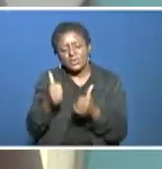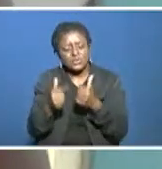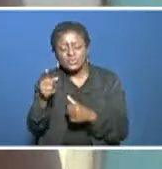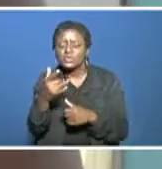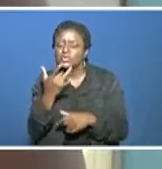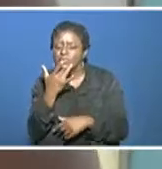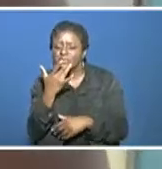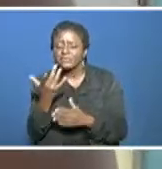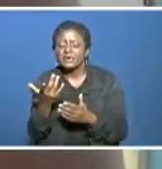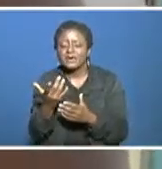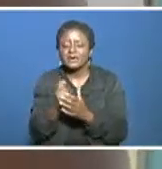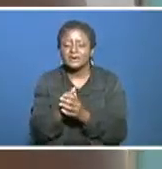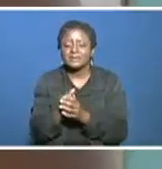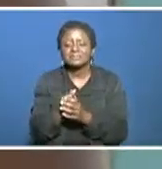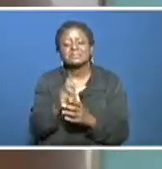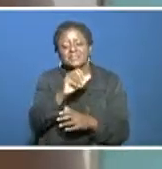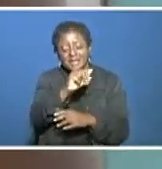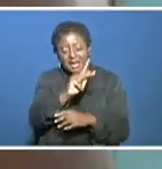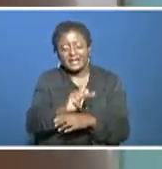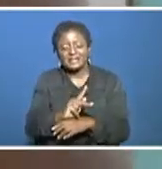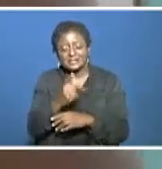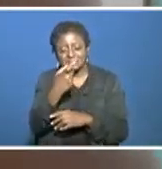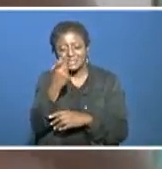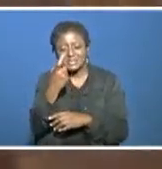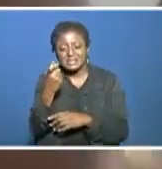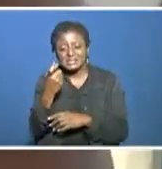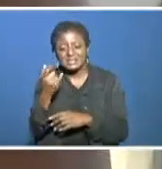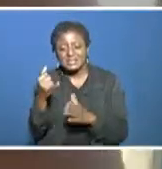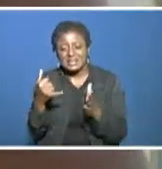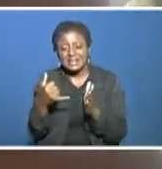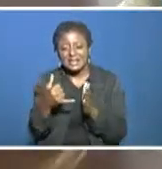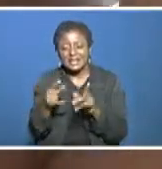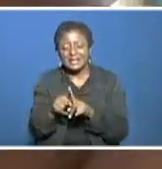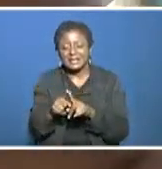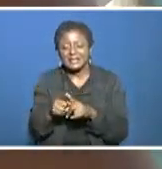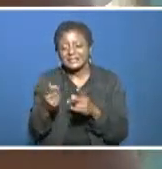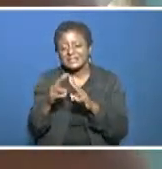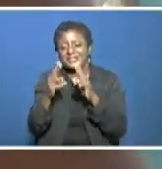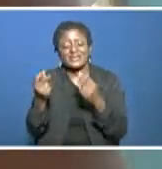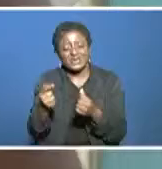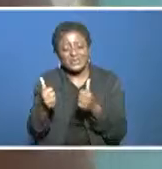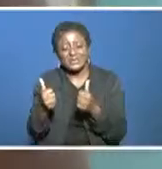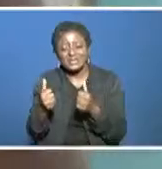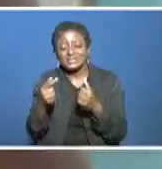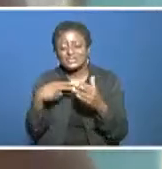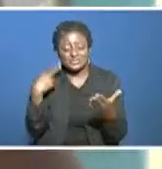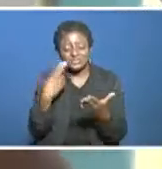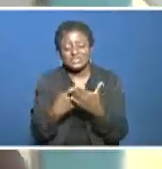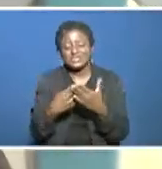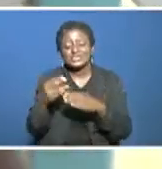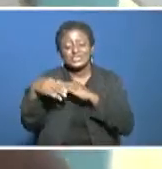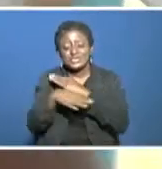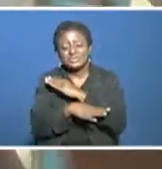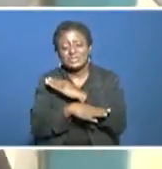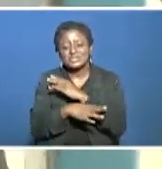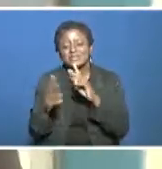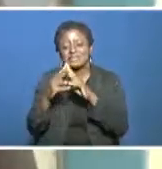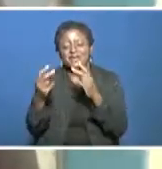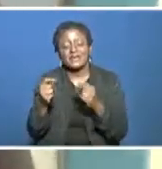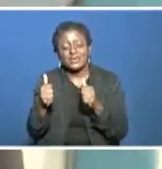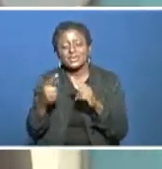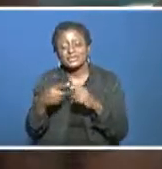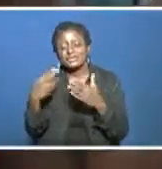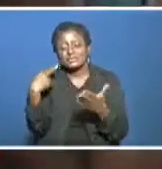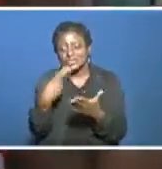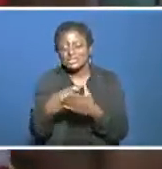on? Acklins, because it's very quickly to reach to the beach, and then it's very quick to reach to a